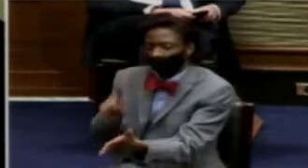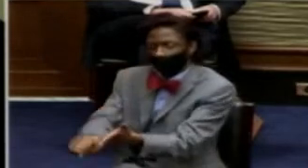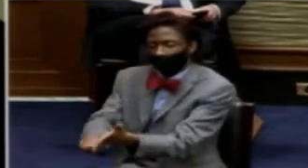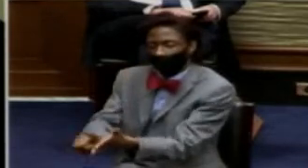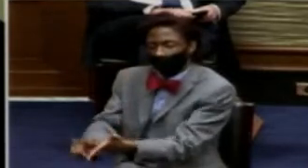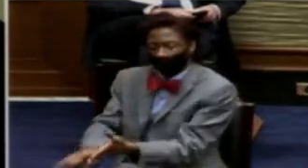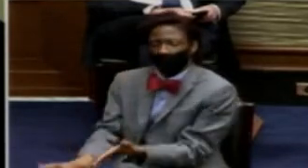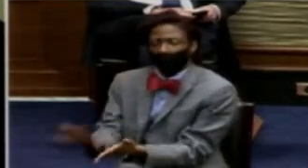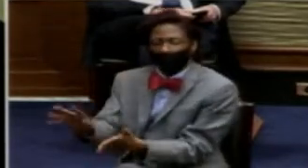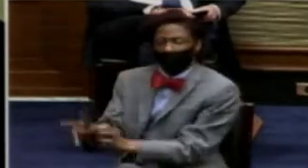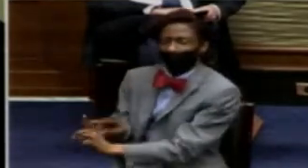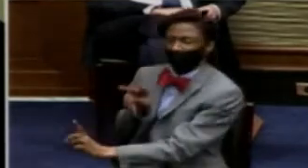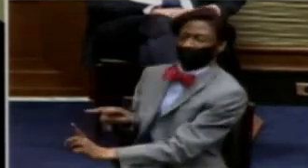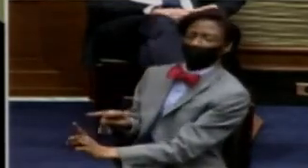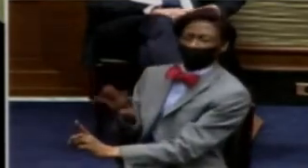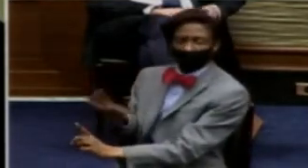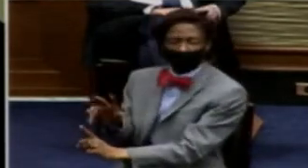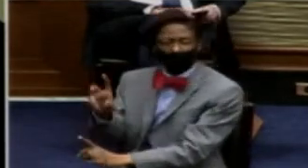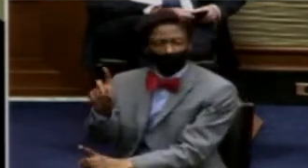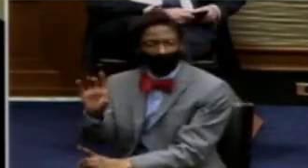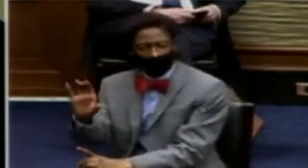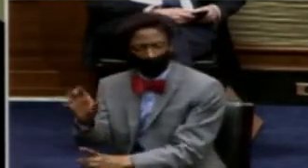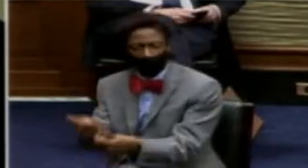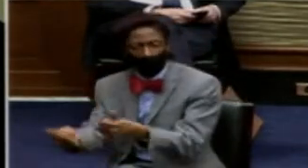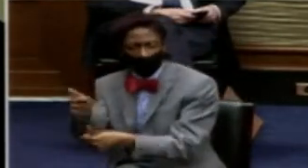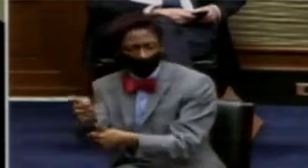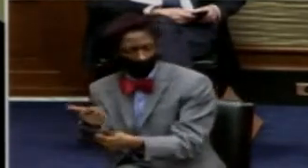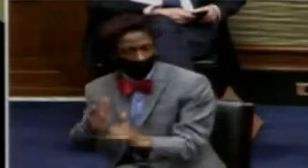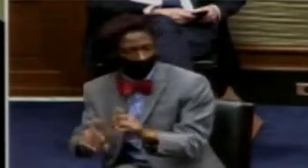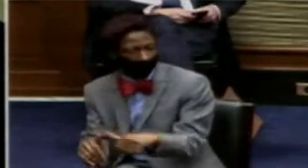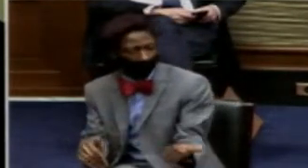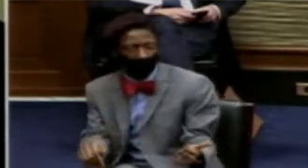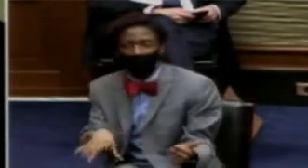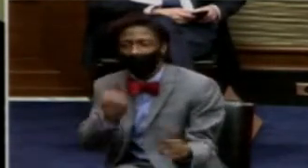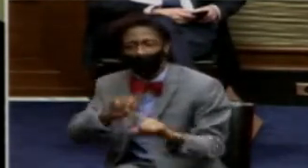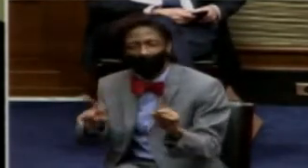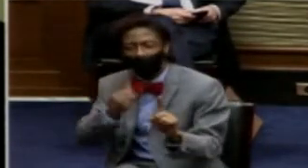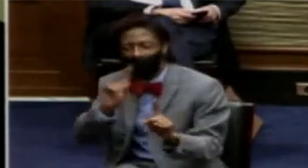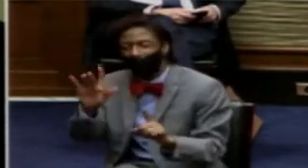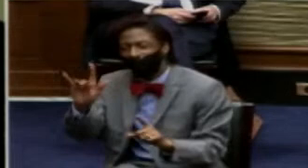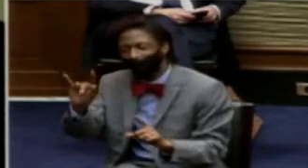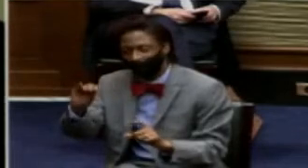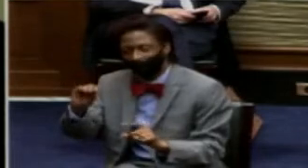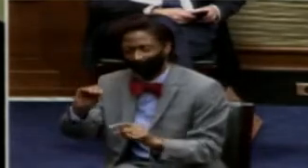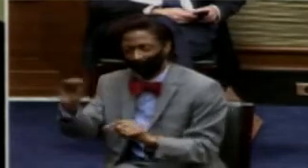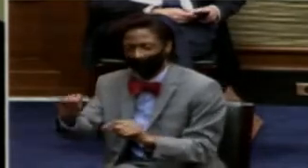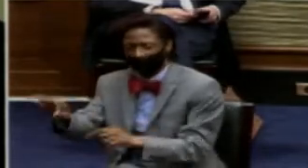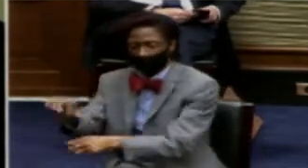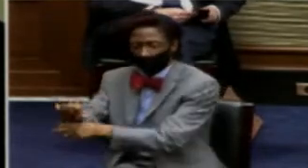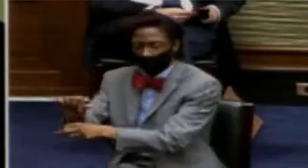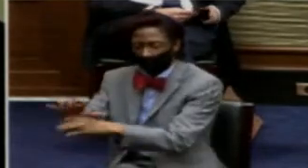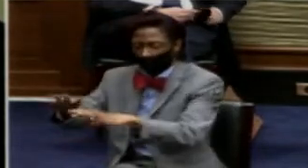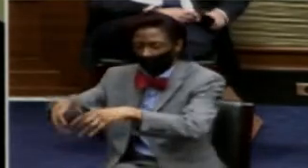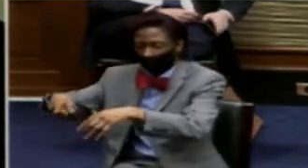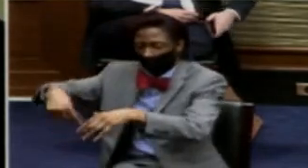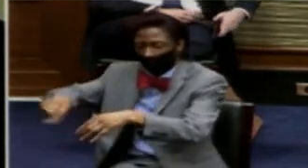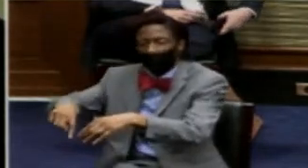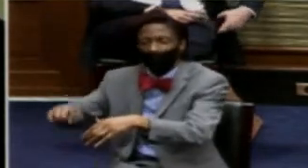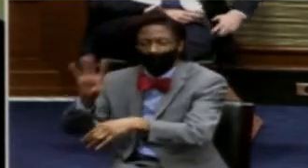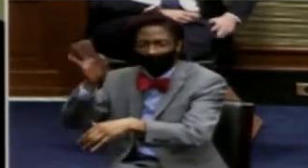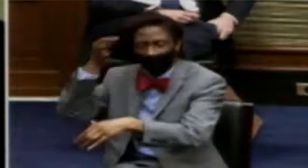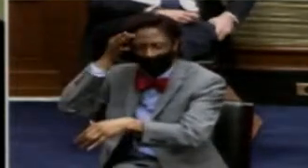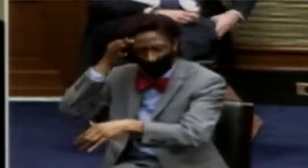is that the district is strictly a government town, yet only 25% of the workforce are federal government